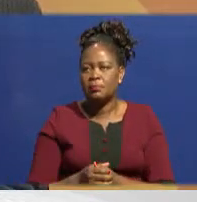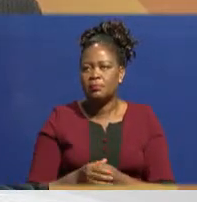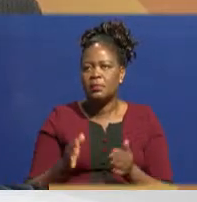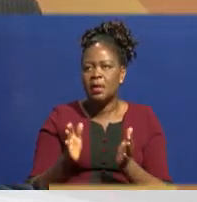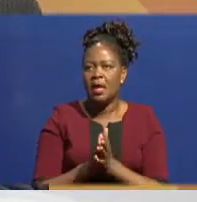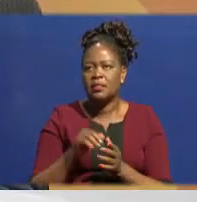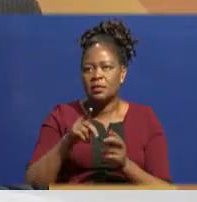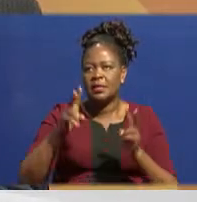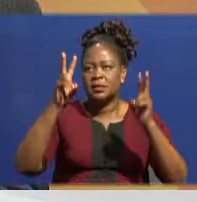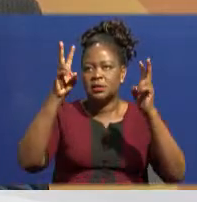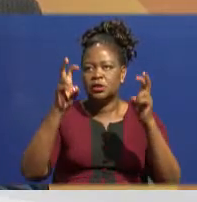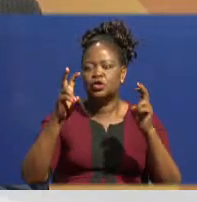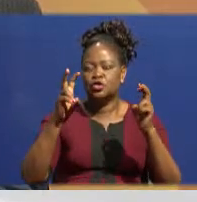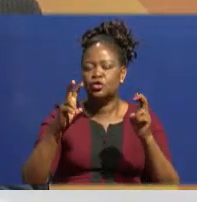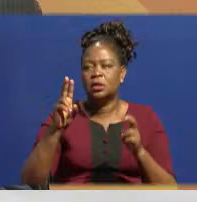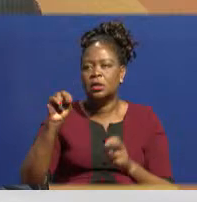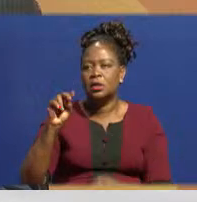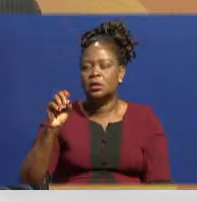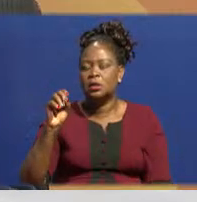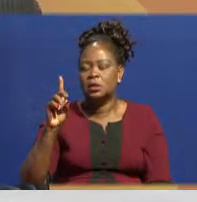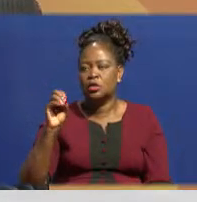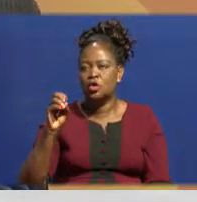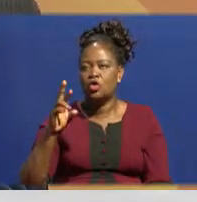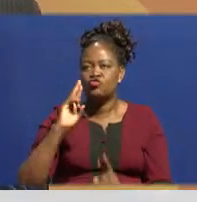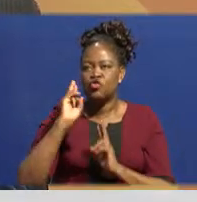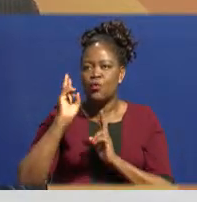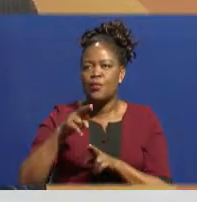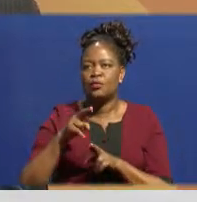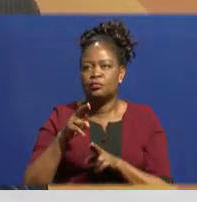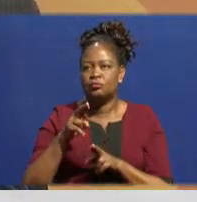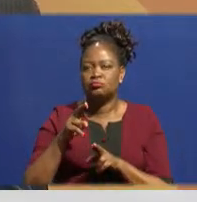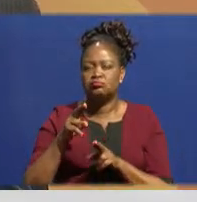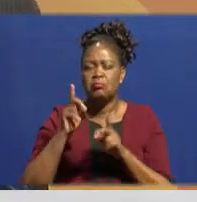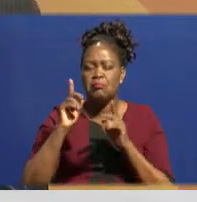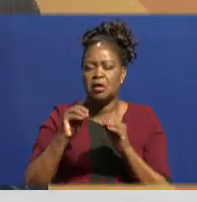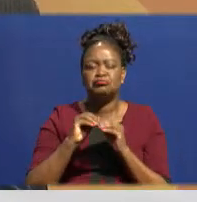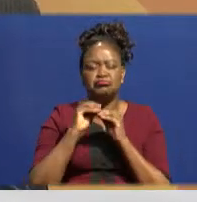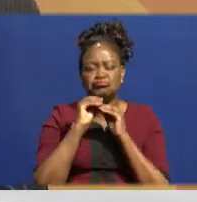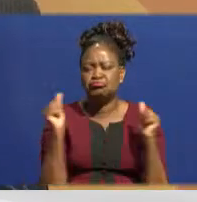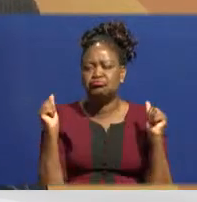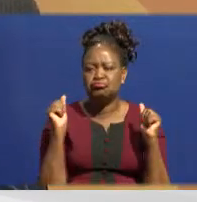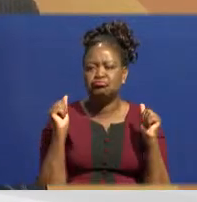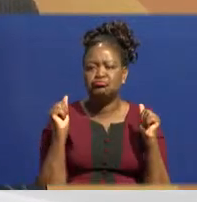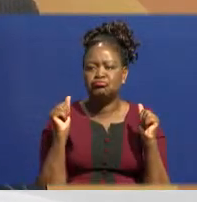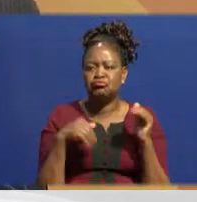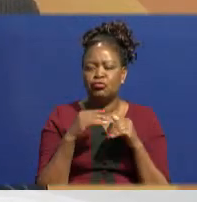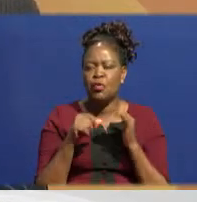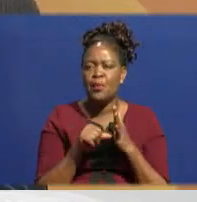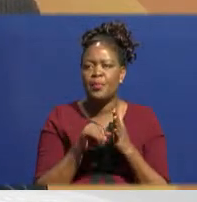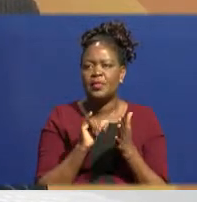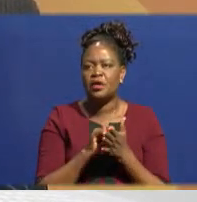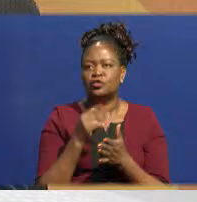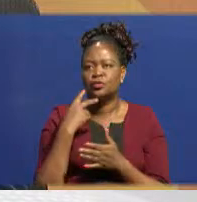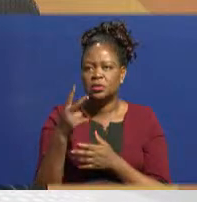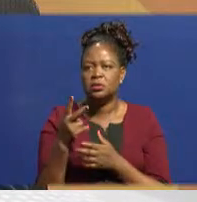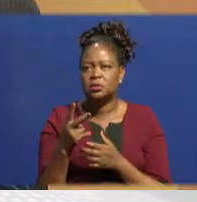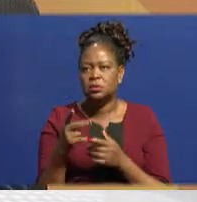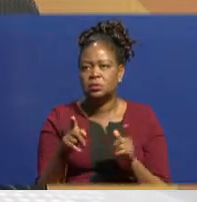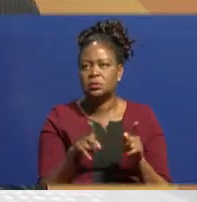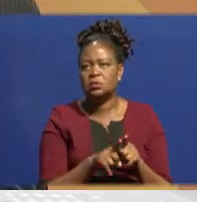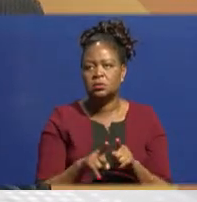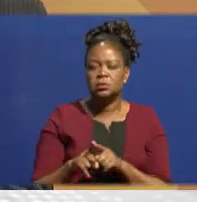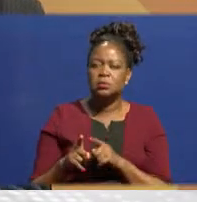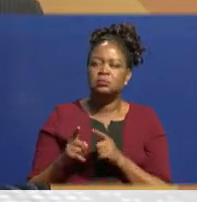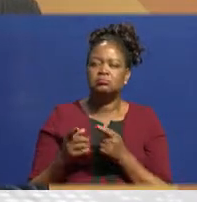these issues in the NADCO report are going to totally iron out all this crisis you are seeing as